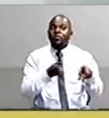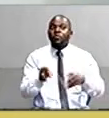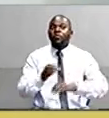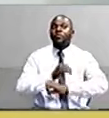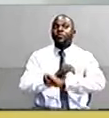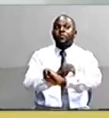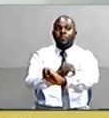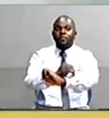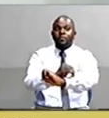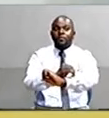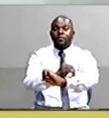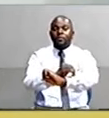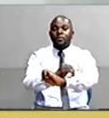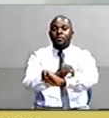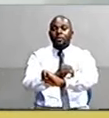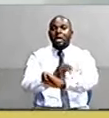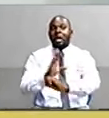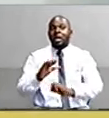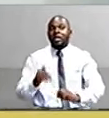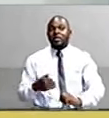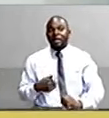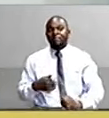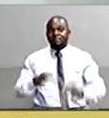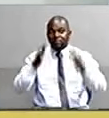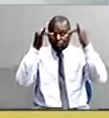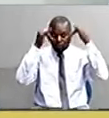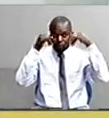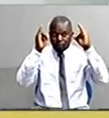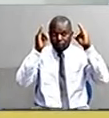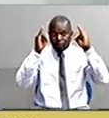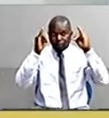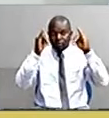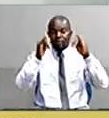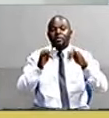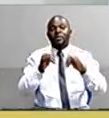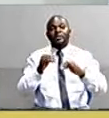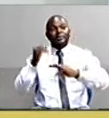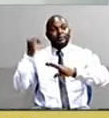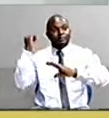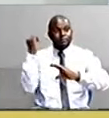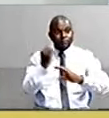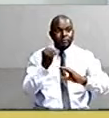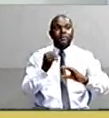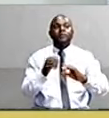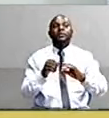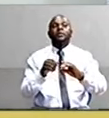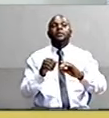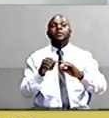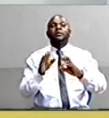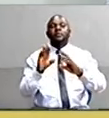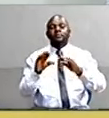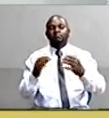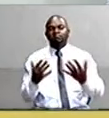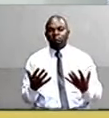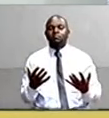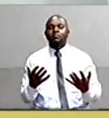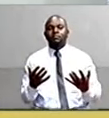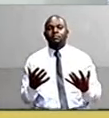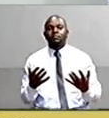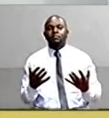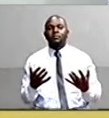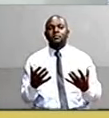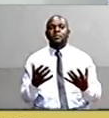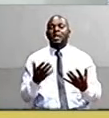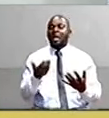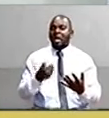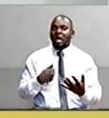self-defense. Others have horns to pierce their enemies. Others have sharp claws.